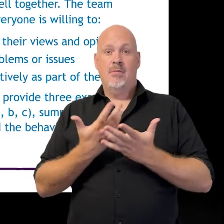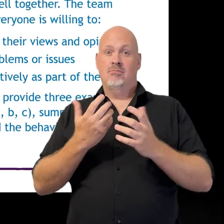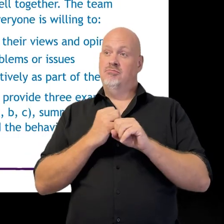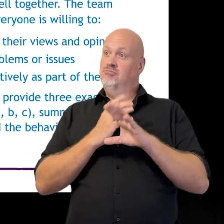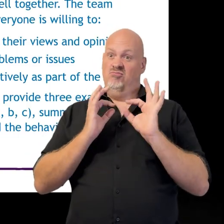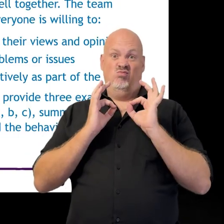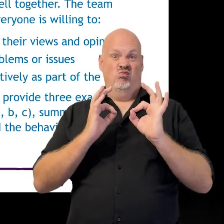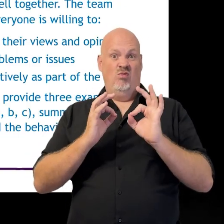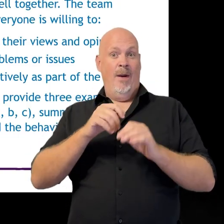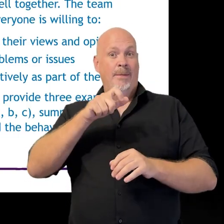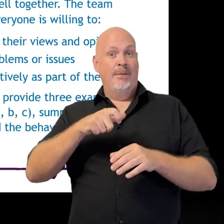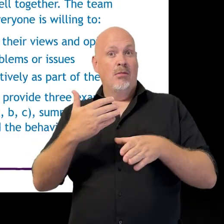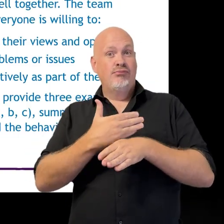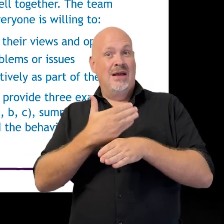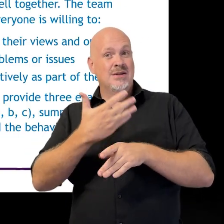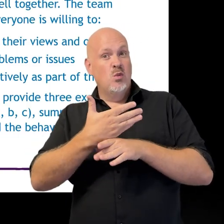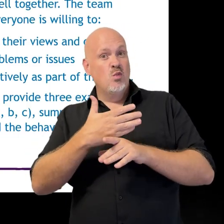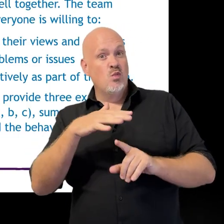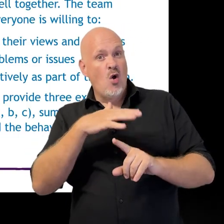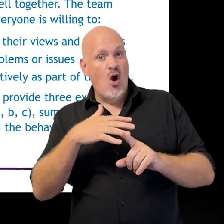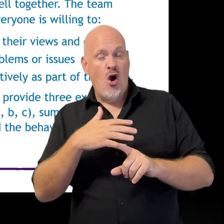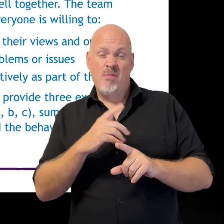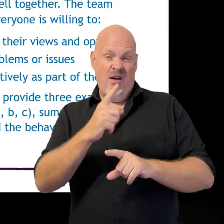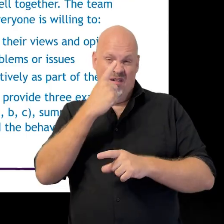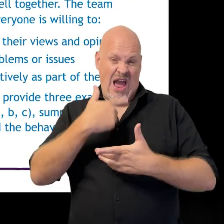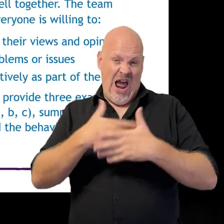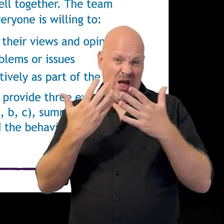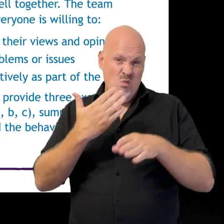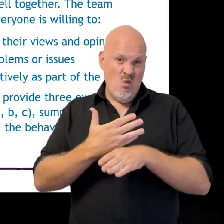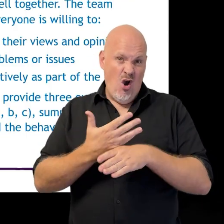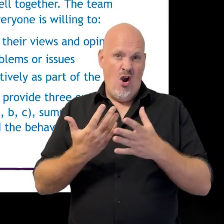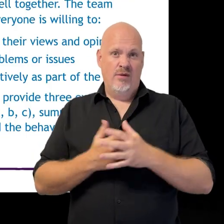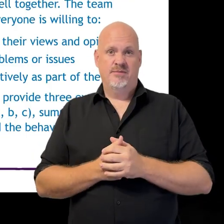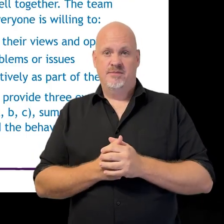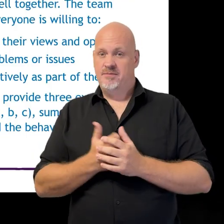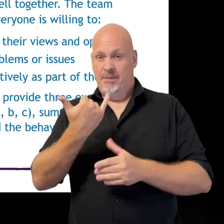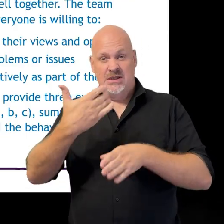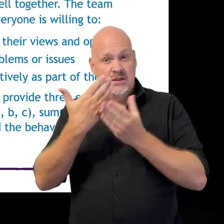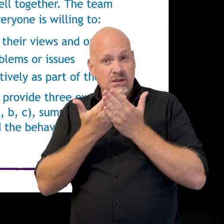or issues, and work effectively as part of the team.